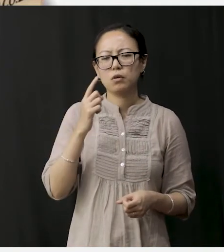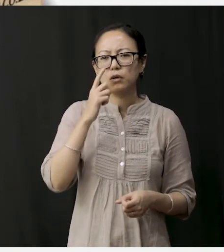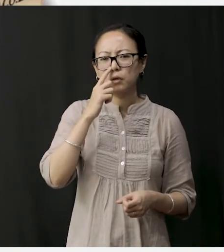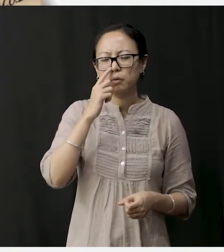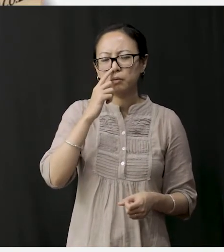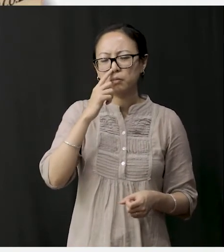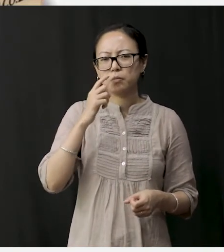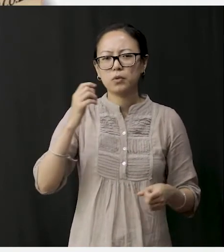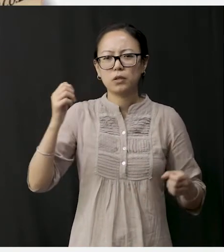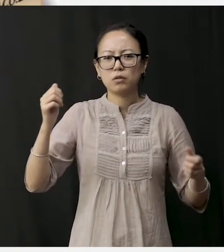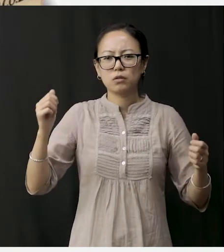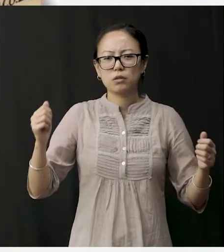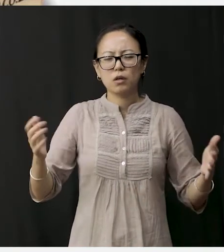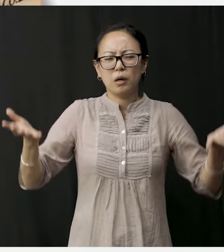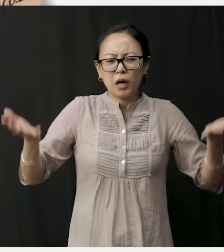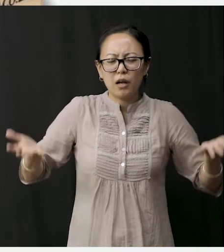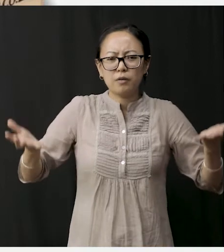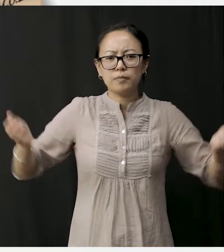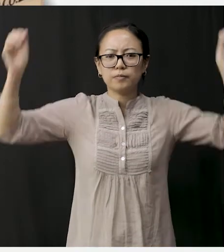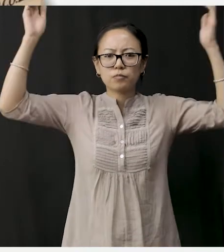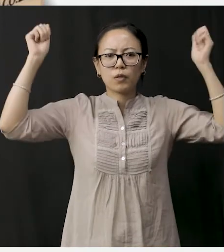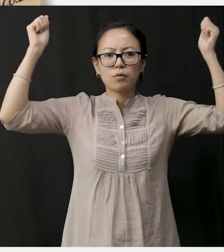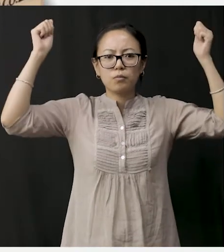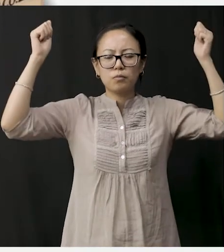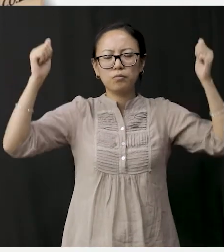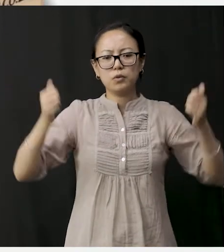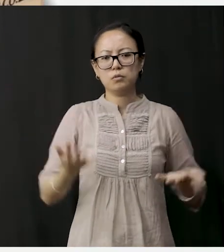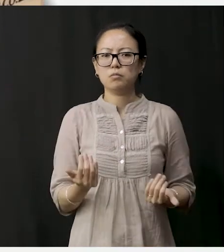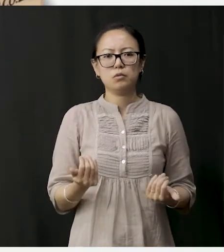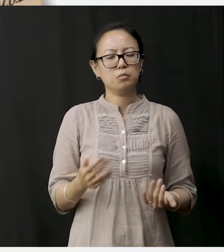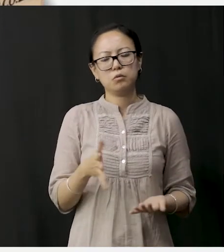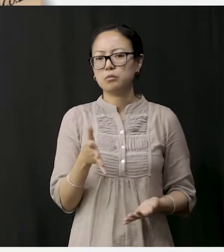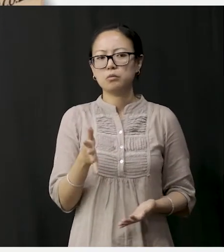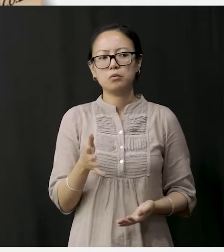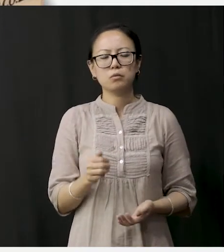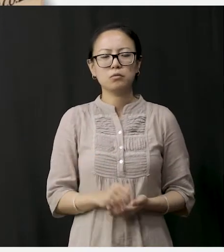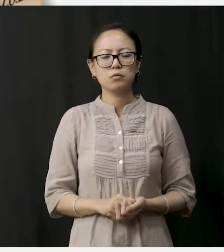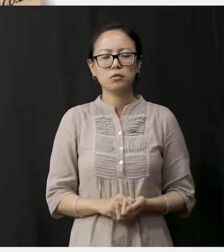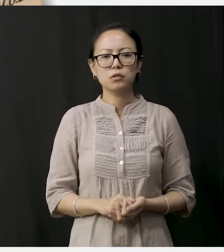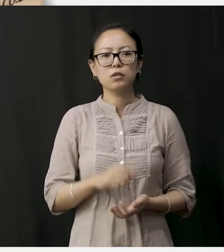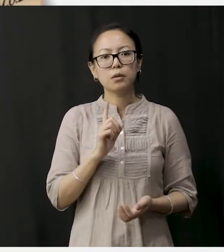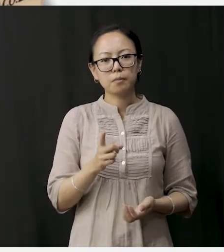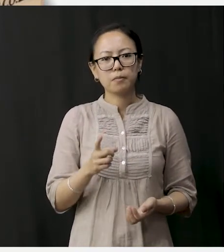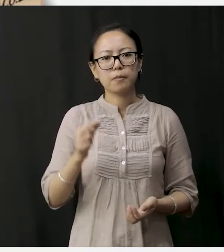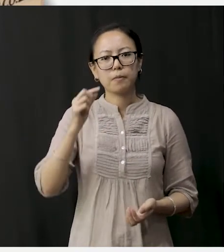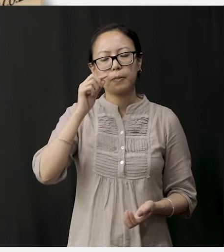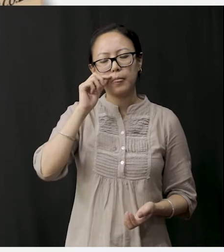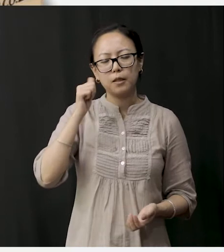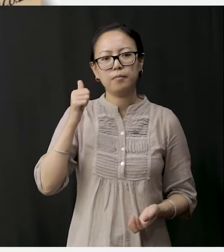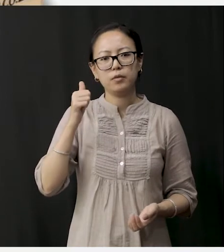boxes like men. Why? Because women are weaker than men, right? Again, Aling wrote in his diary that even